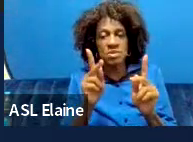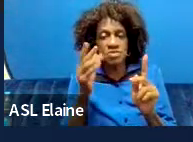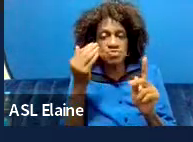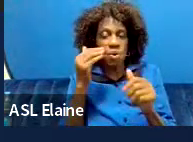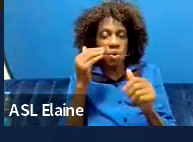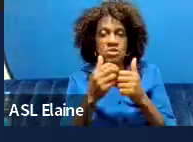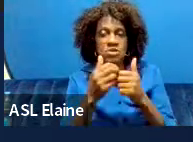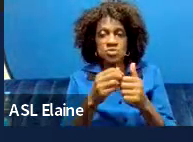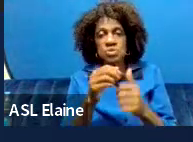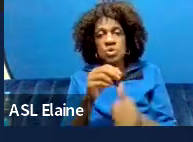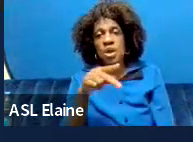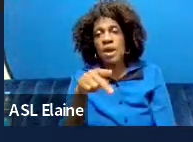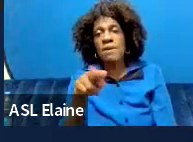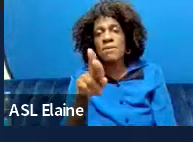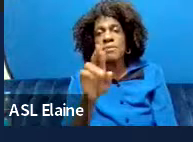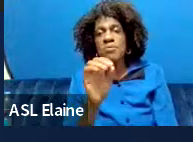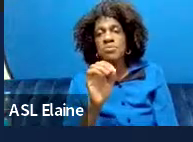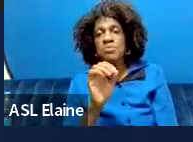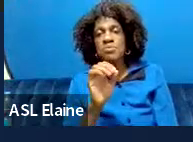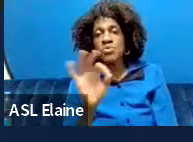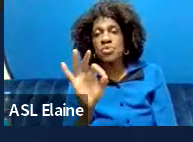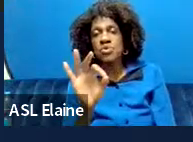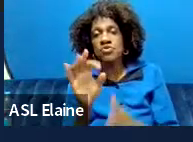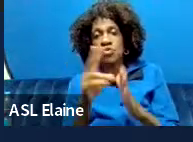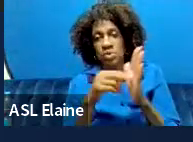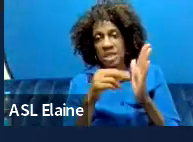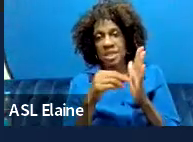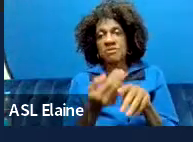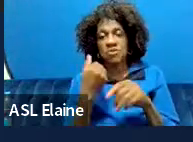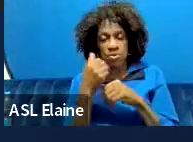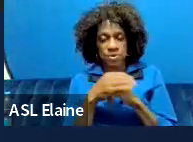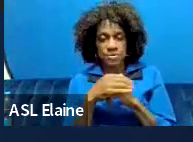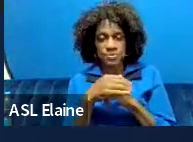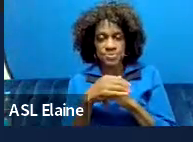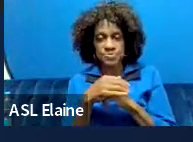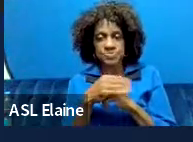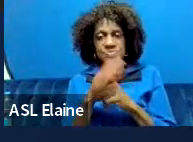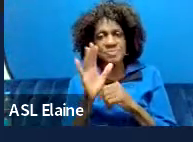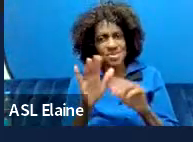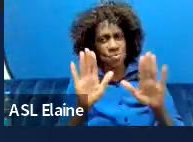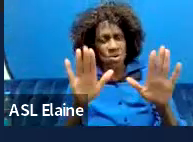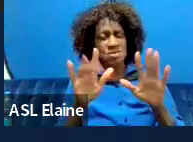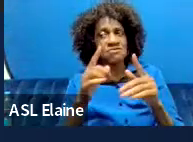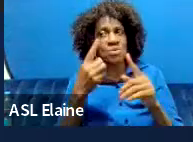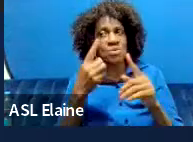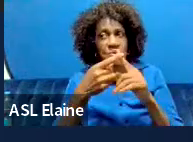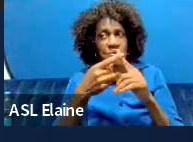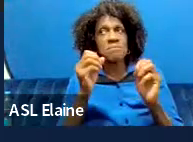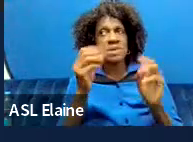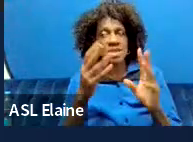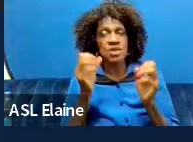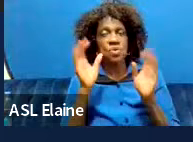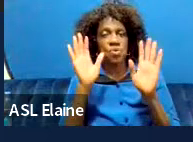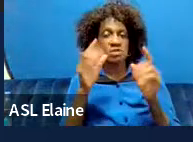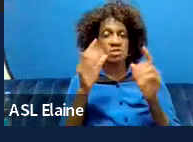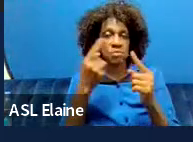proofing. Thanks, Sarah. Yeah, wonderful points there. Many wonderful points.